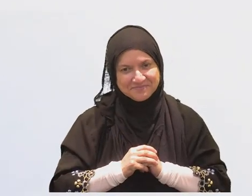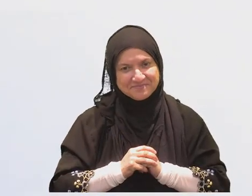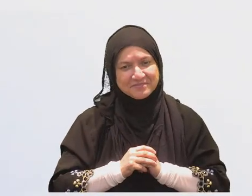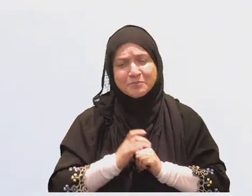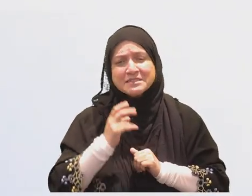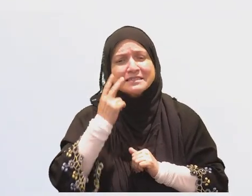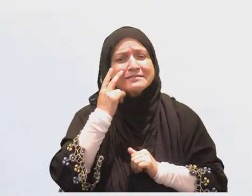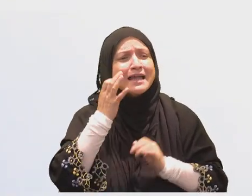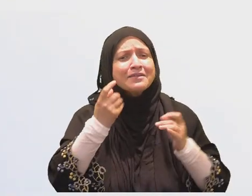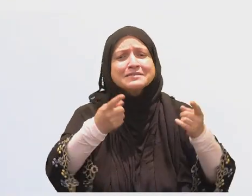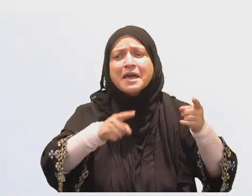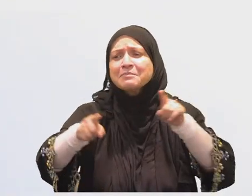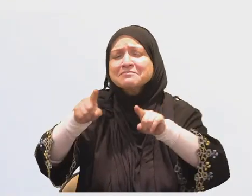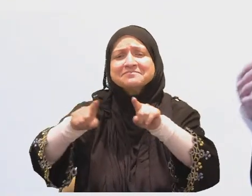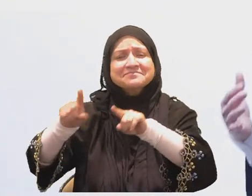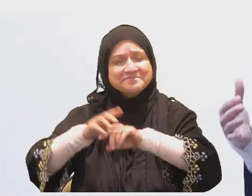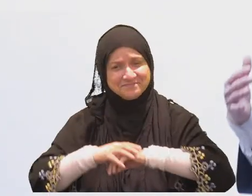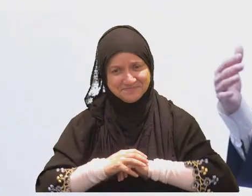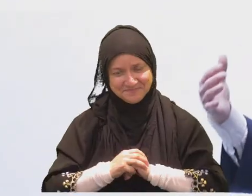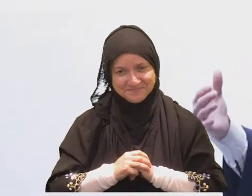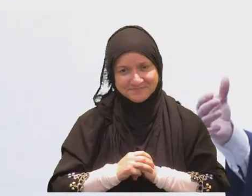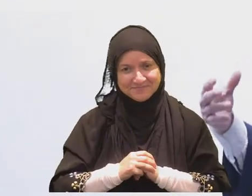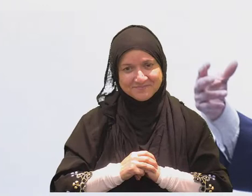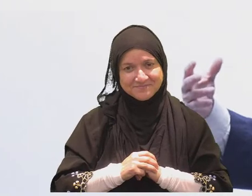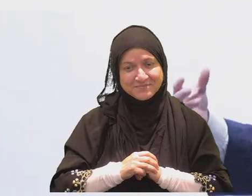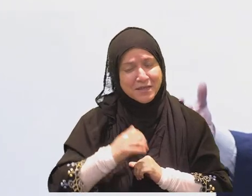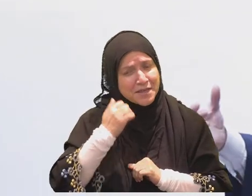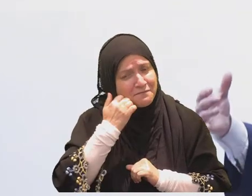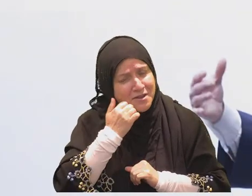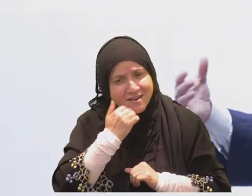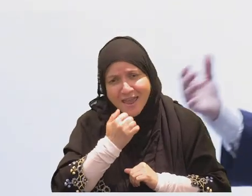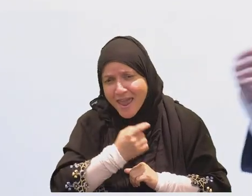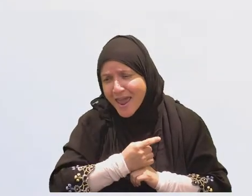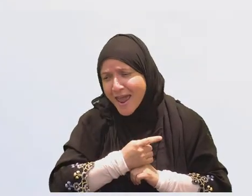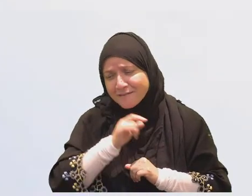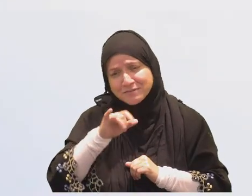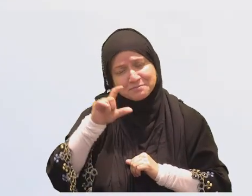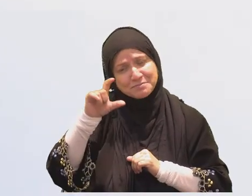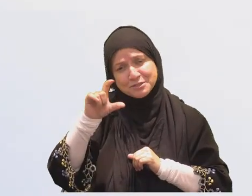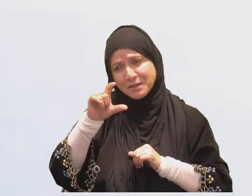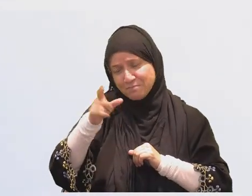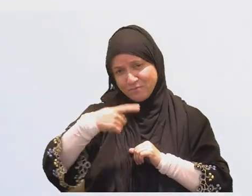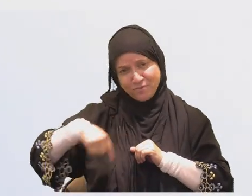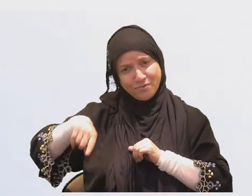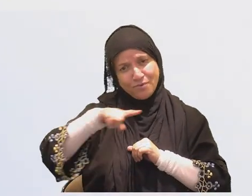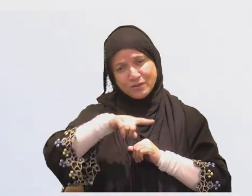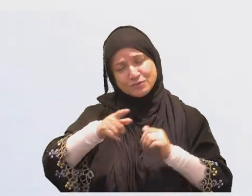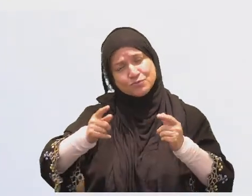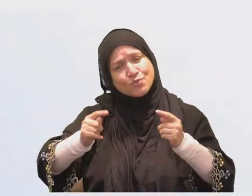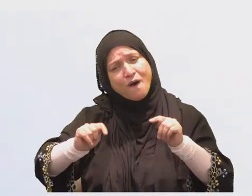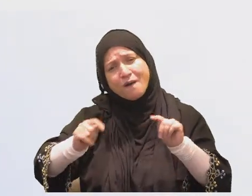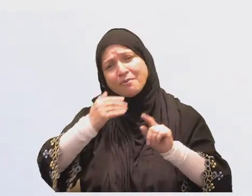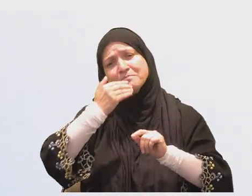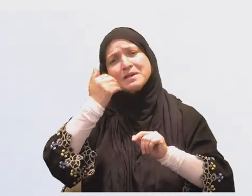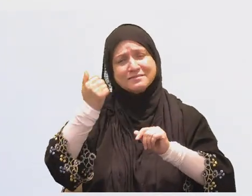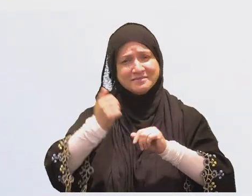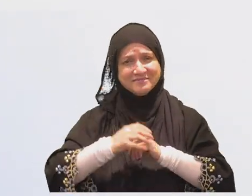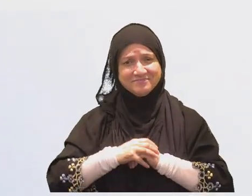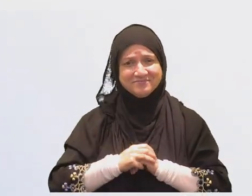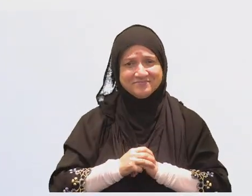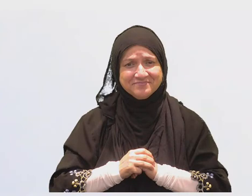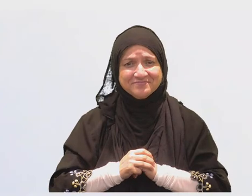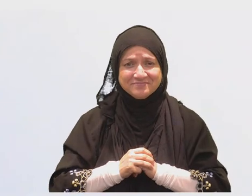happy. And we see the community growing and expanding and growing and expanding. But as it grows